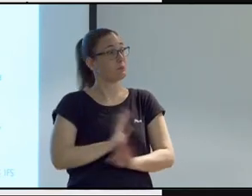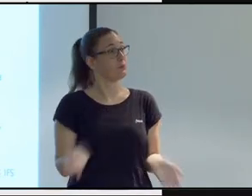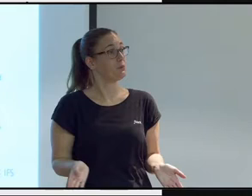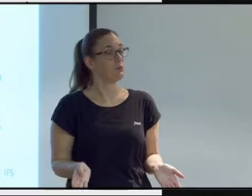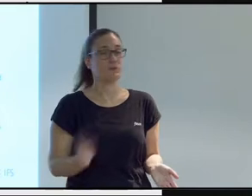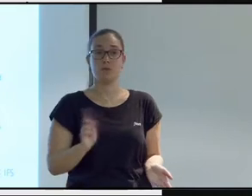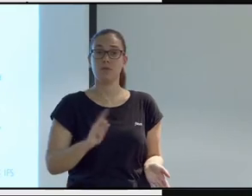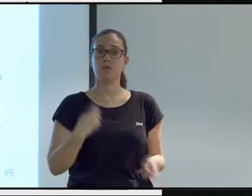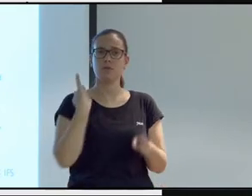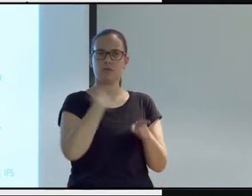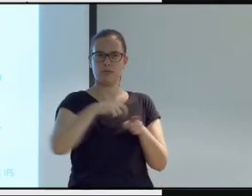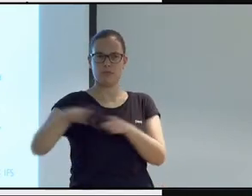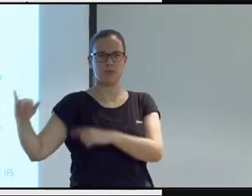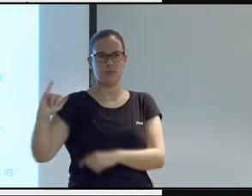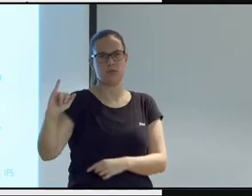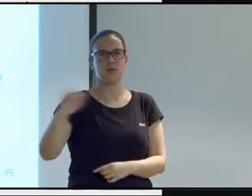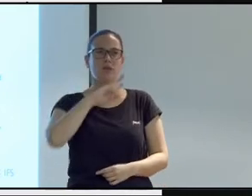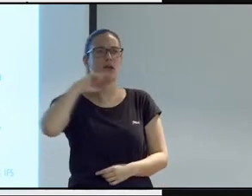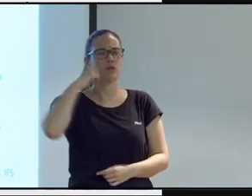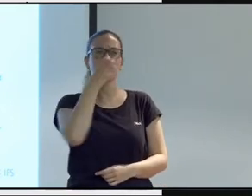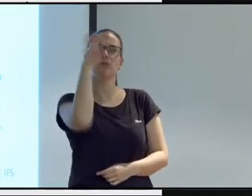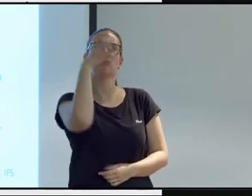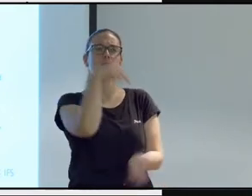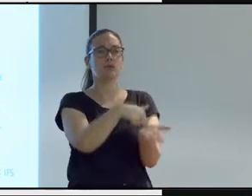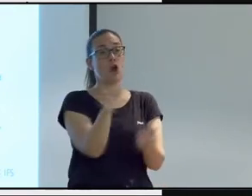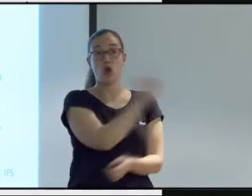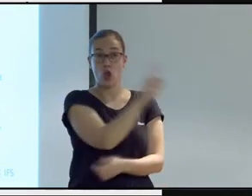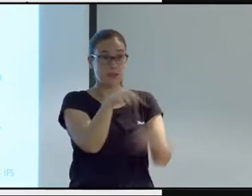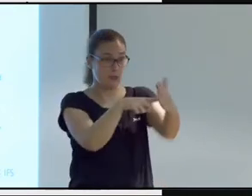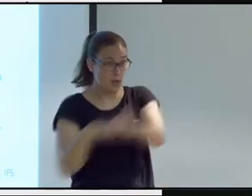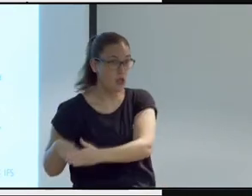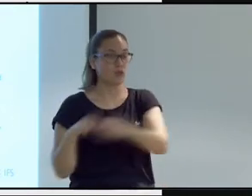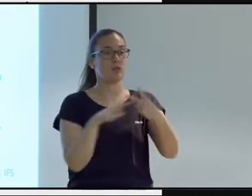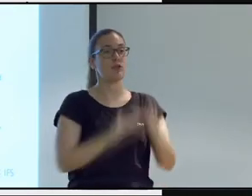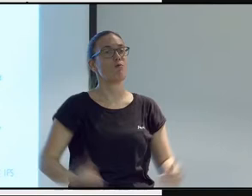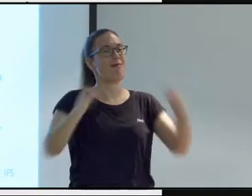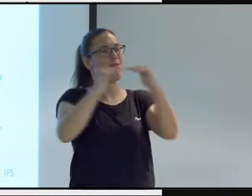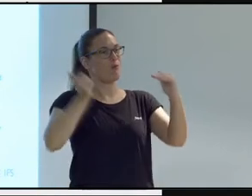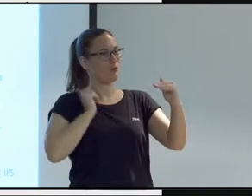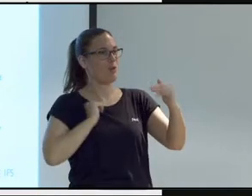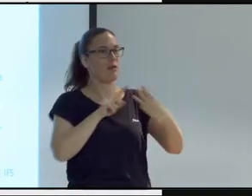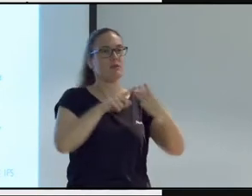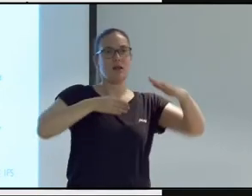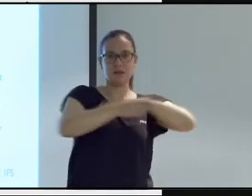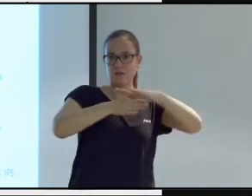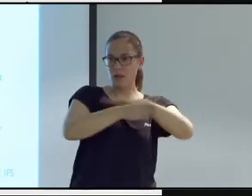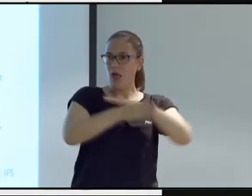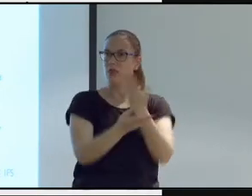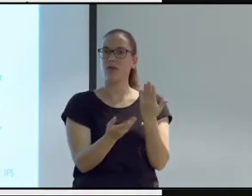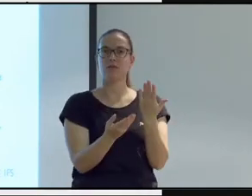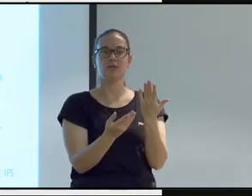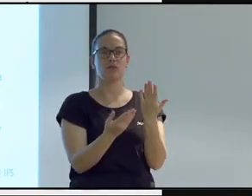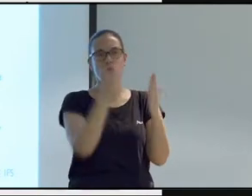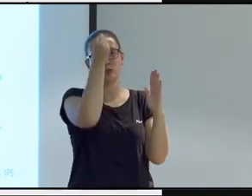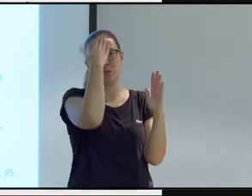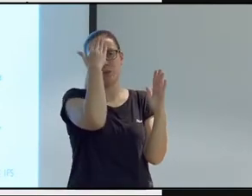practices. And we're not only talking about functional diversity, there are other values that we need to bring into play as